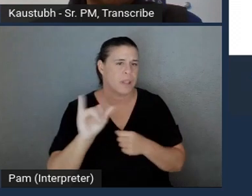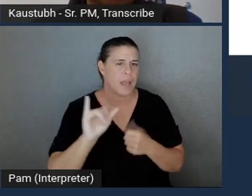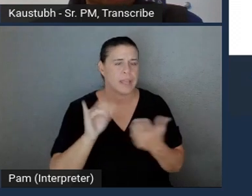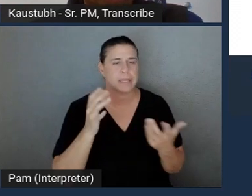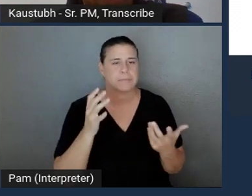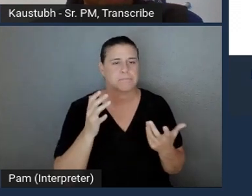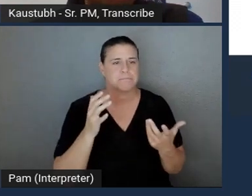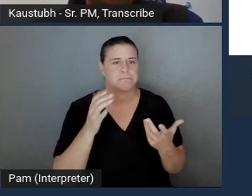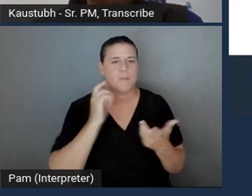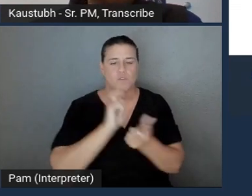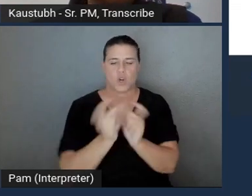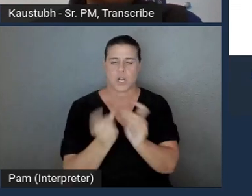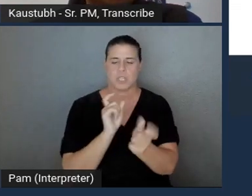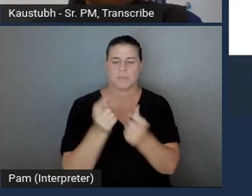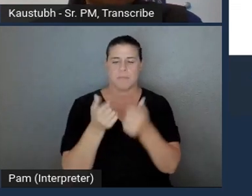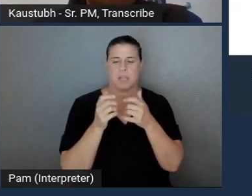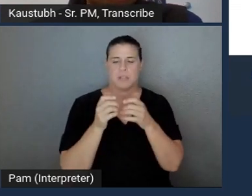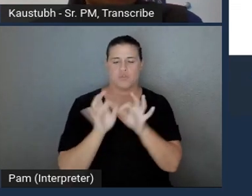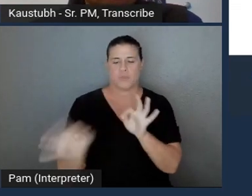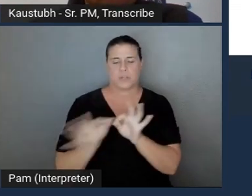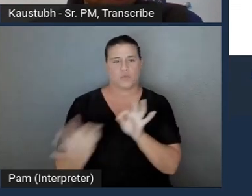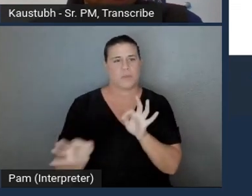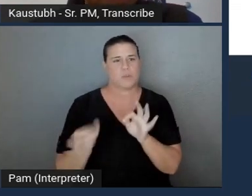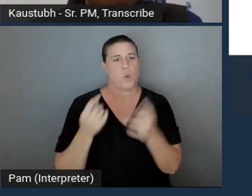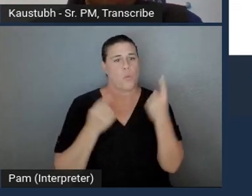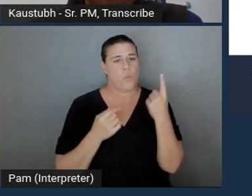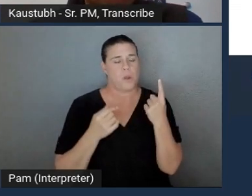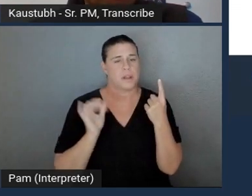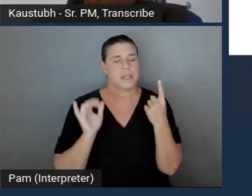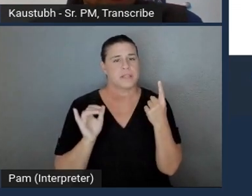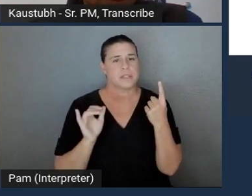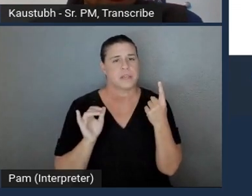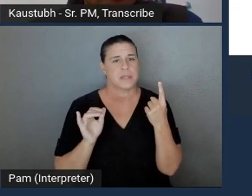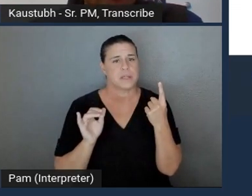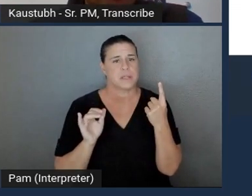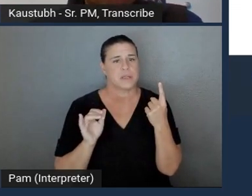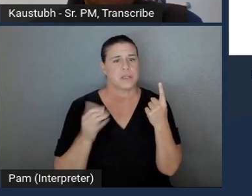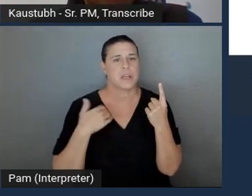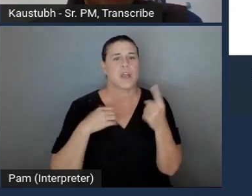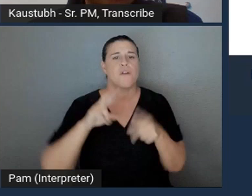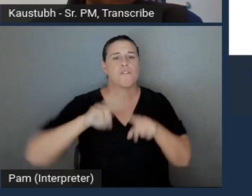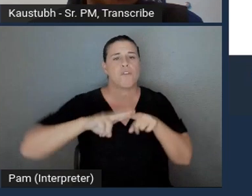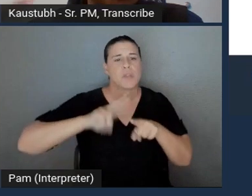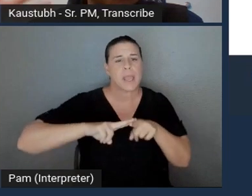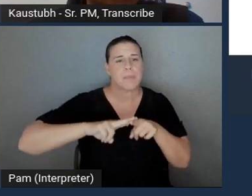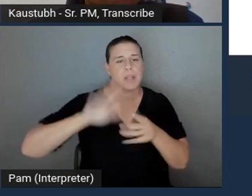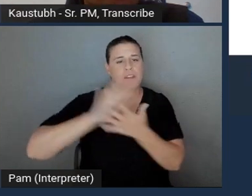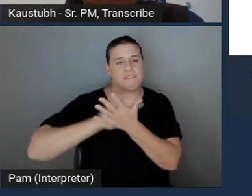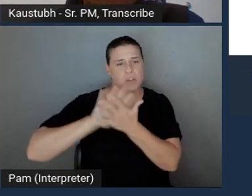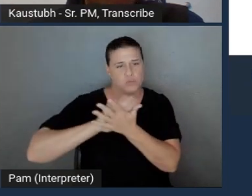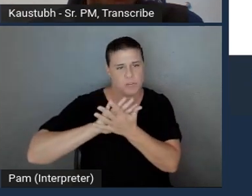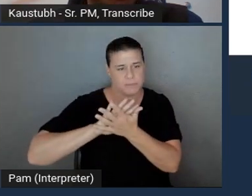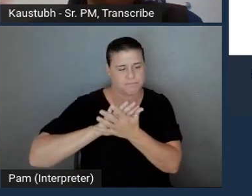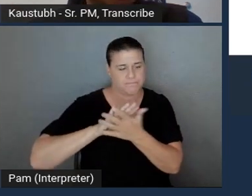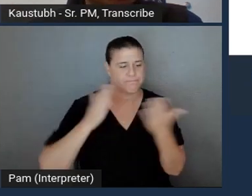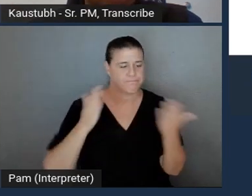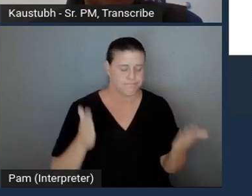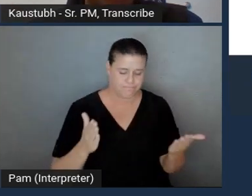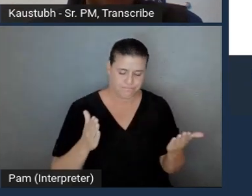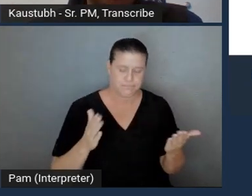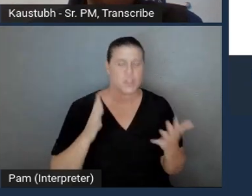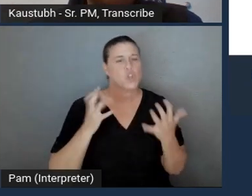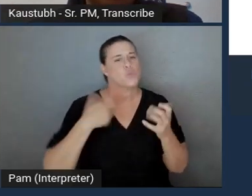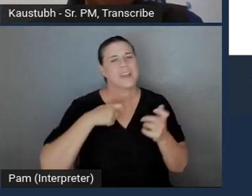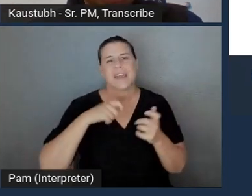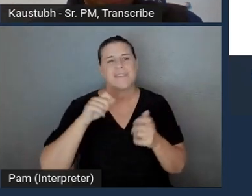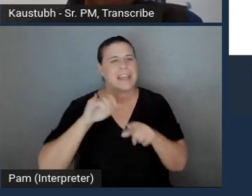in customizing your transcription. One of them is vocabulary filtering, right? So essentially, if you want to make sure any explicitives